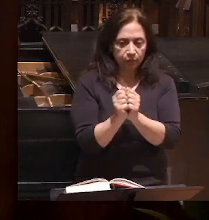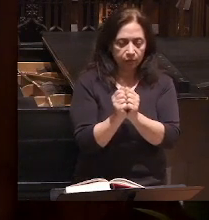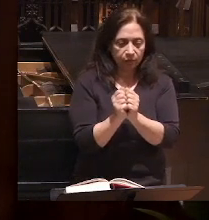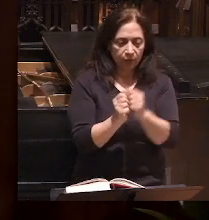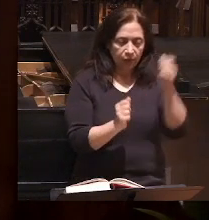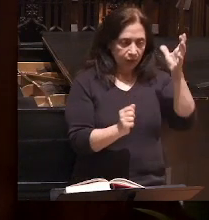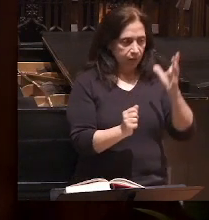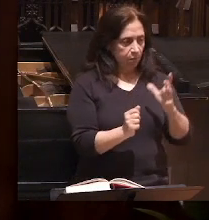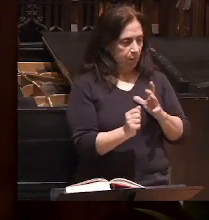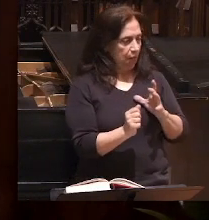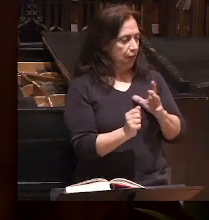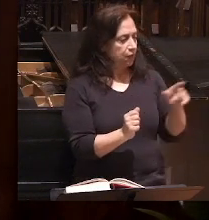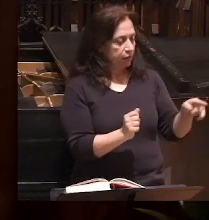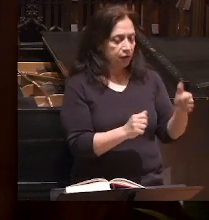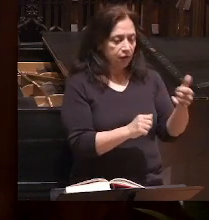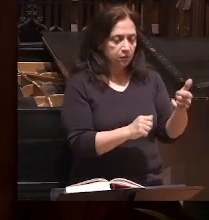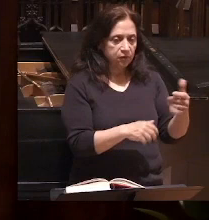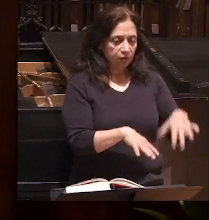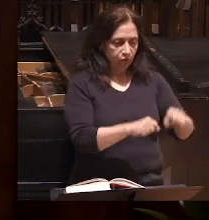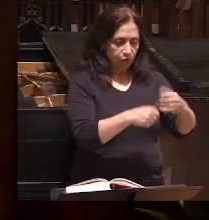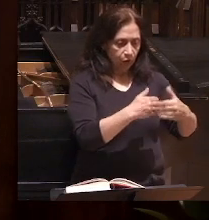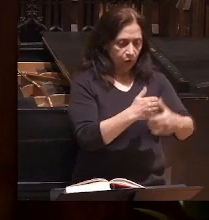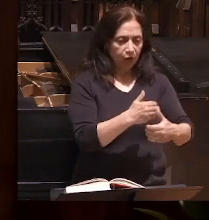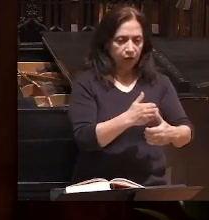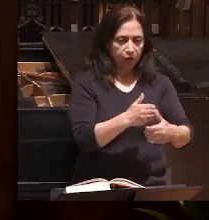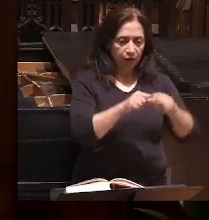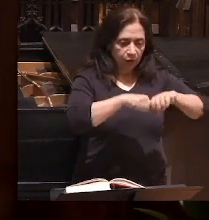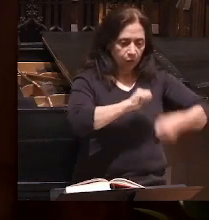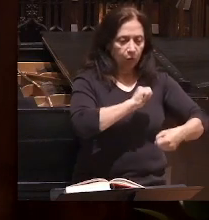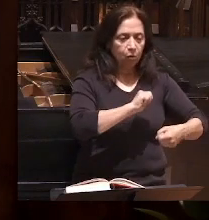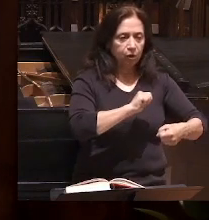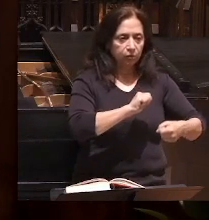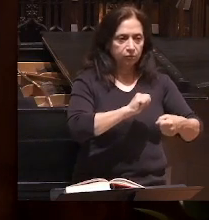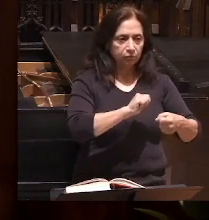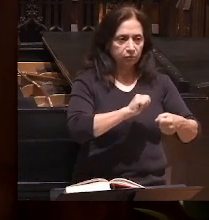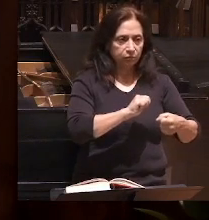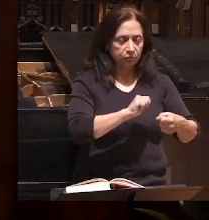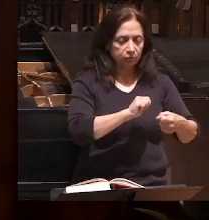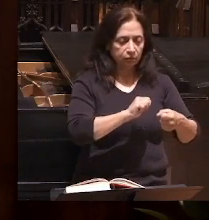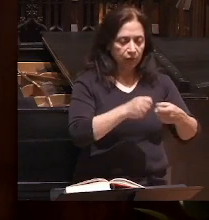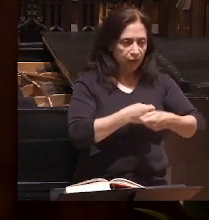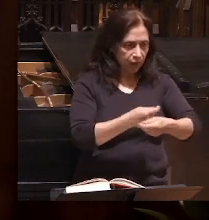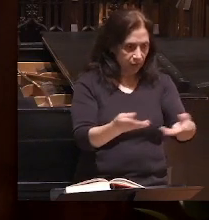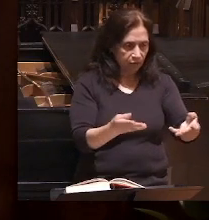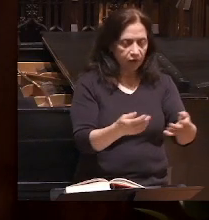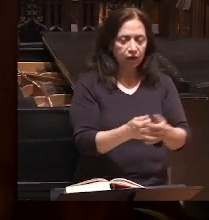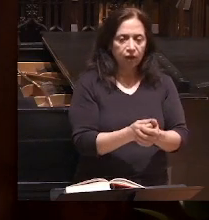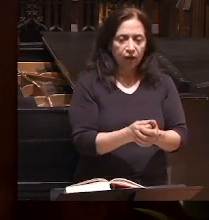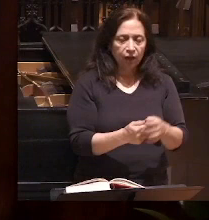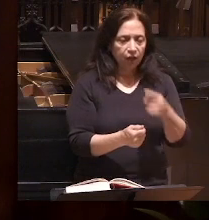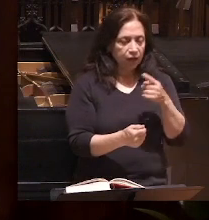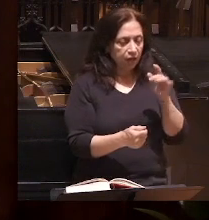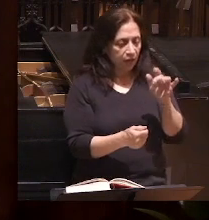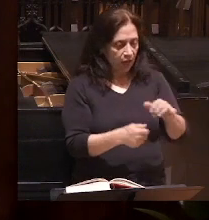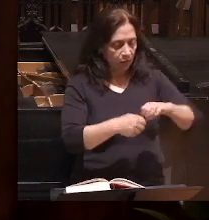the man they were with took bread and broke it and gave it to them. And we're told that